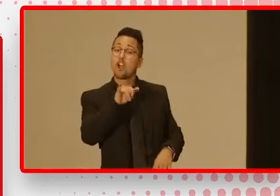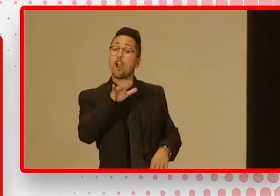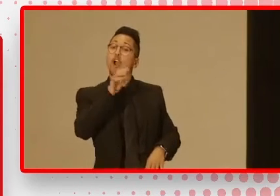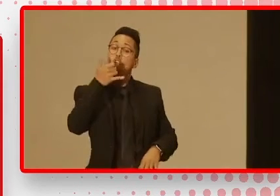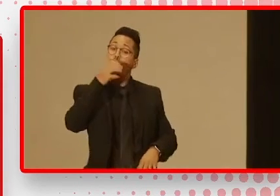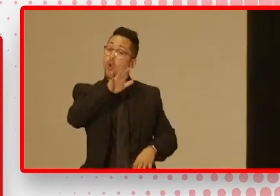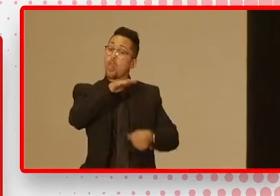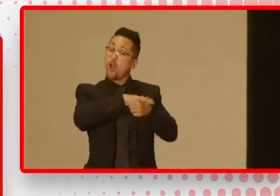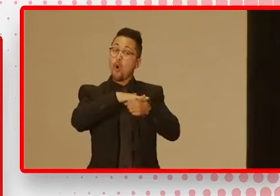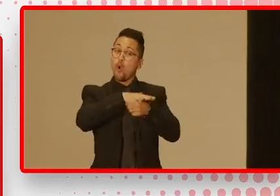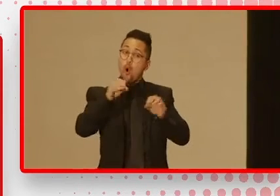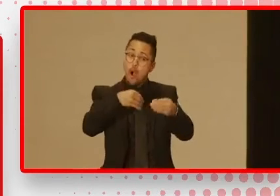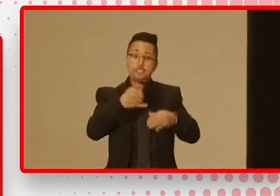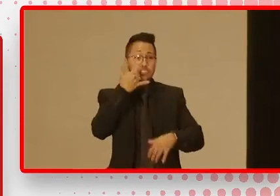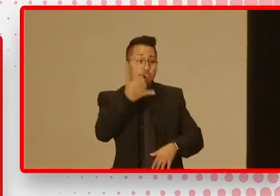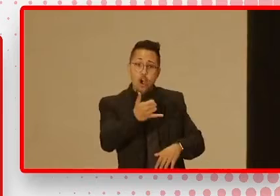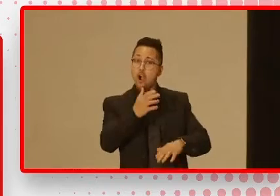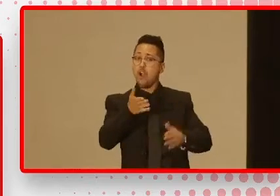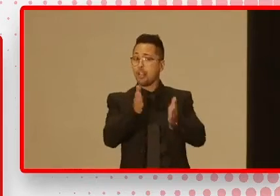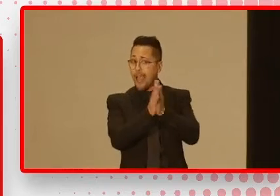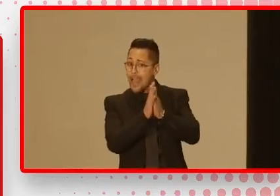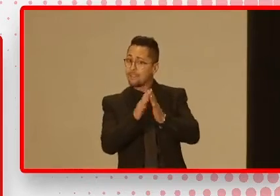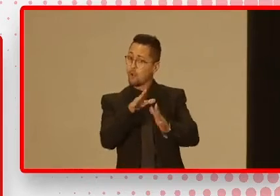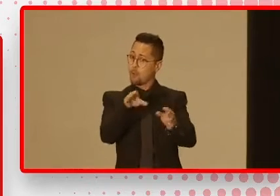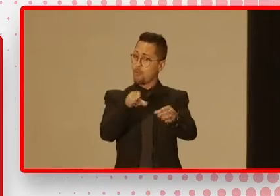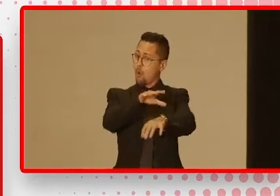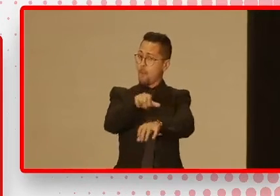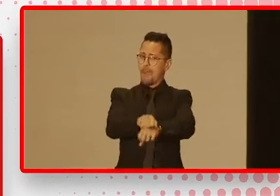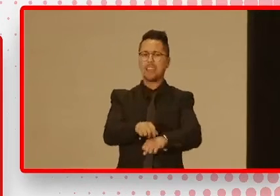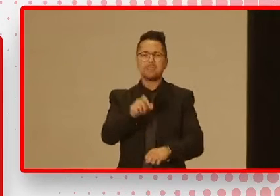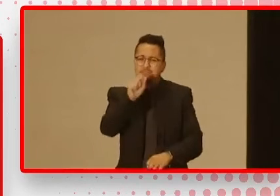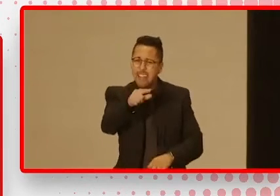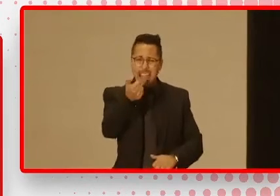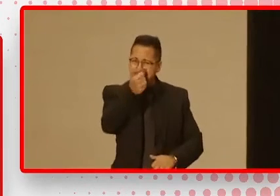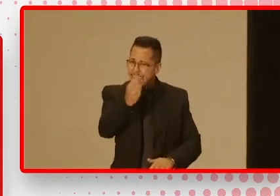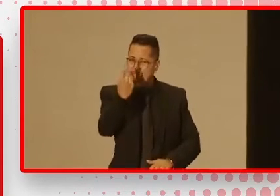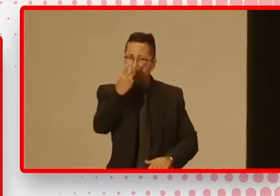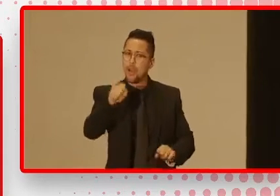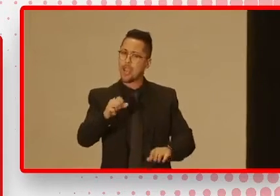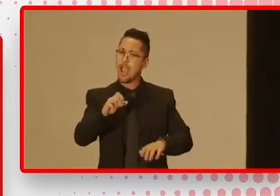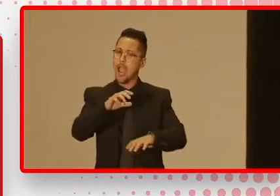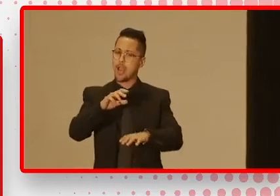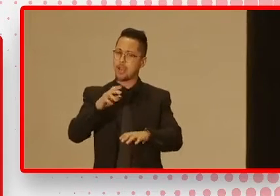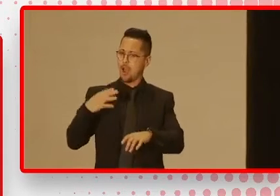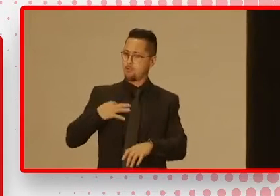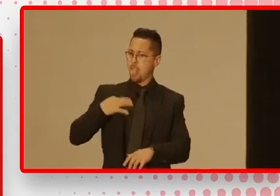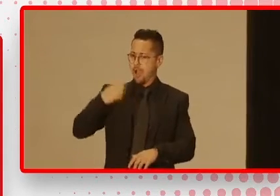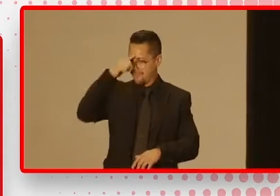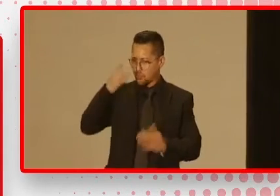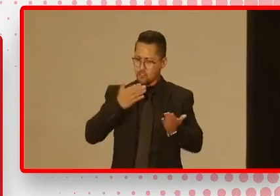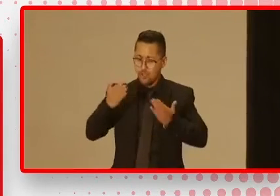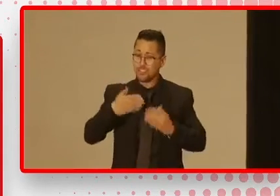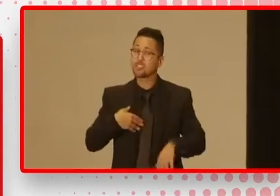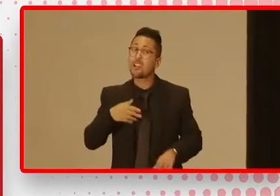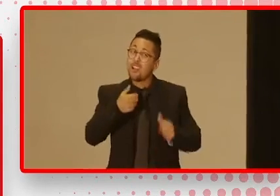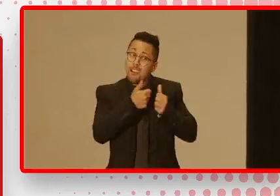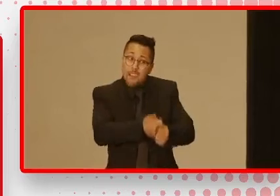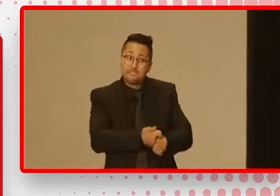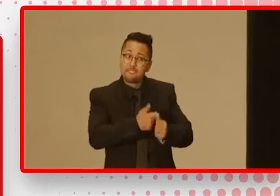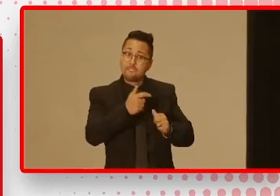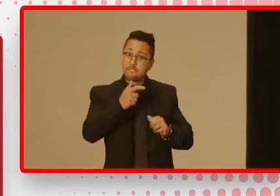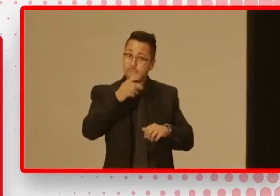office, and ask for an appointment. Anybody can apply for a service. We are actually, by federal law, never allowed to deny someone an